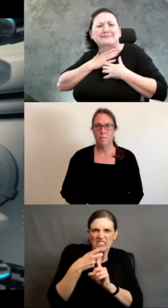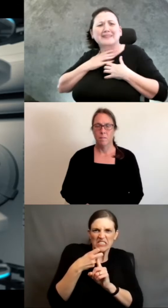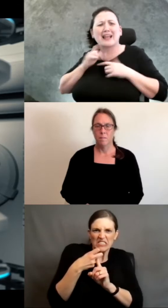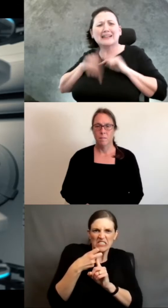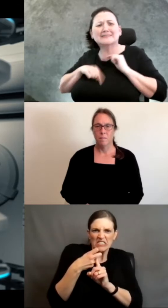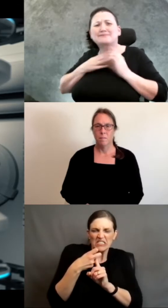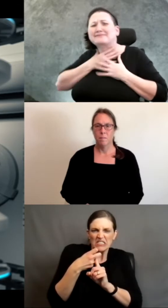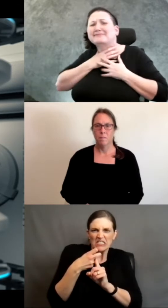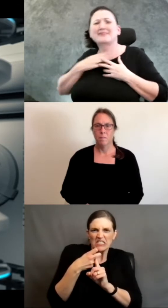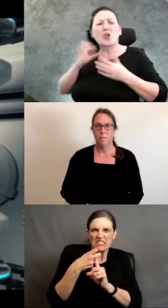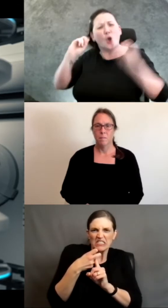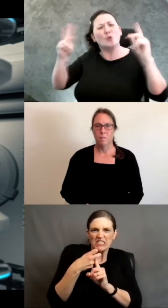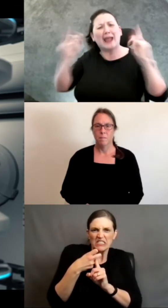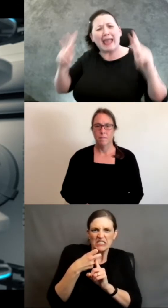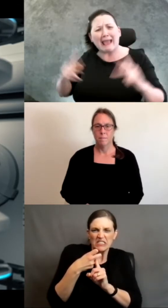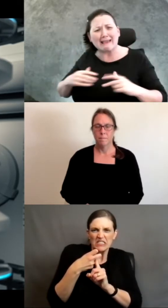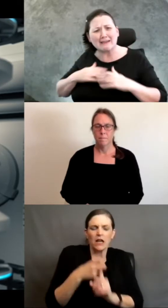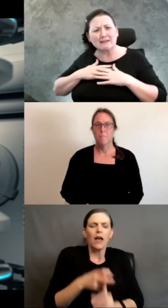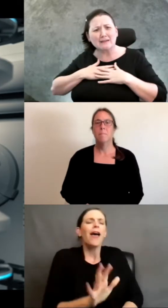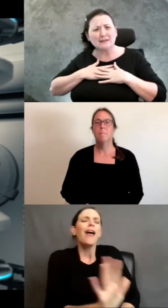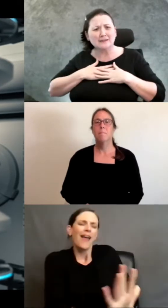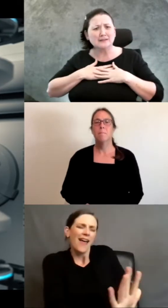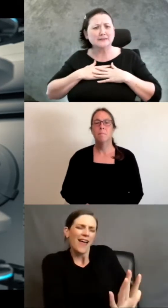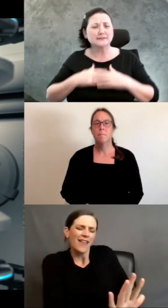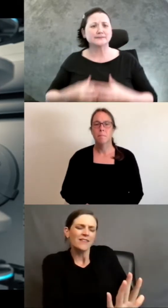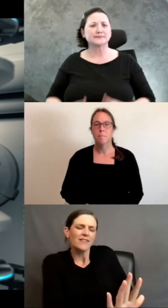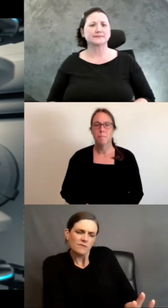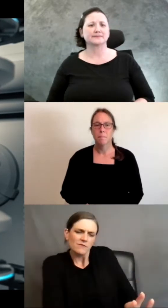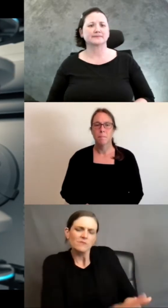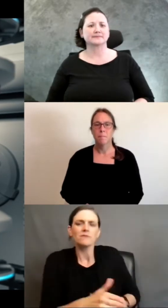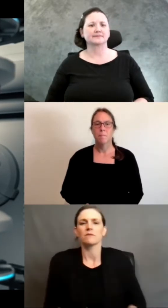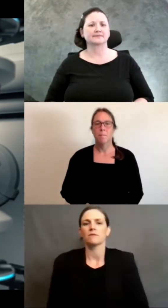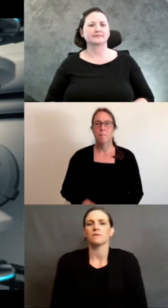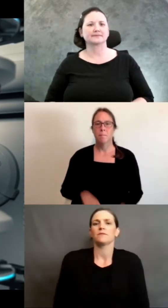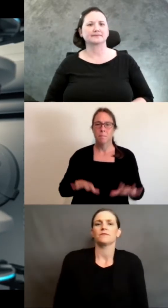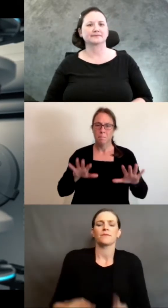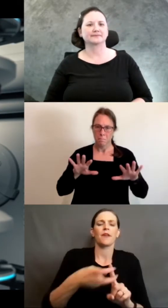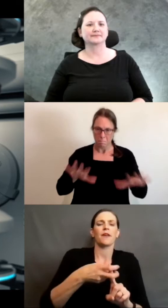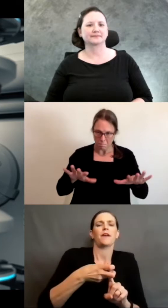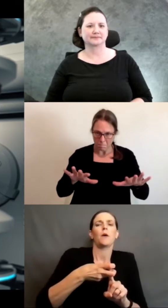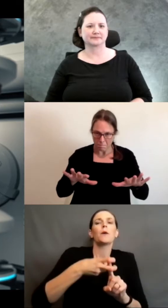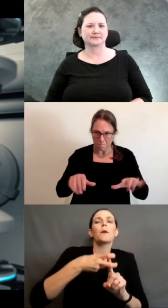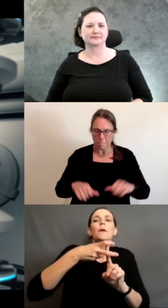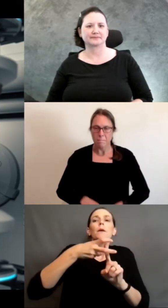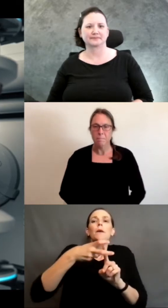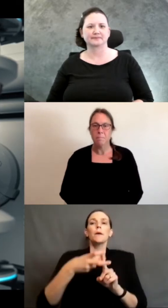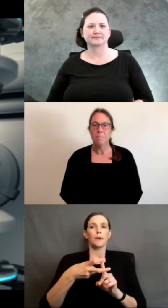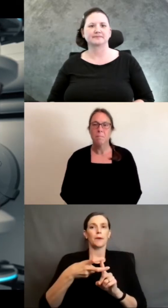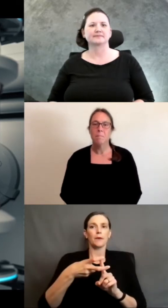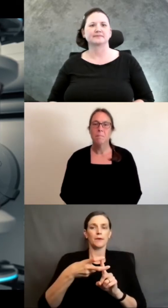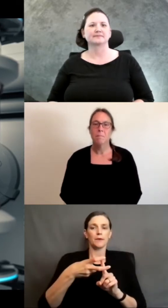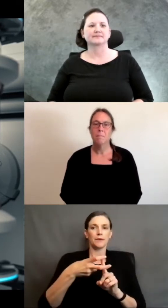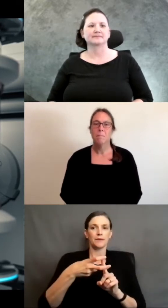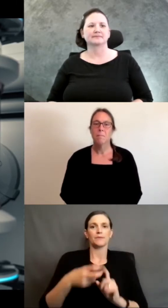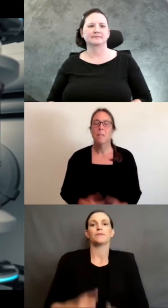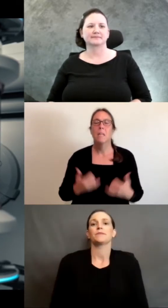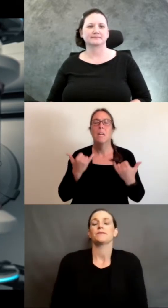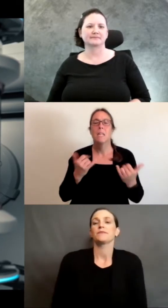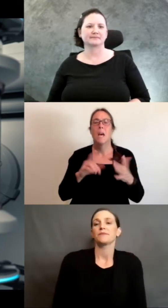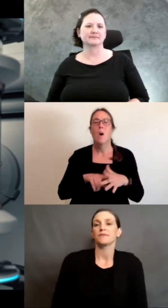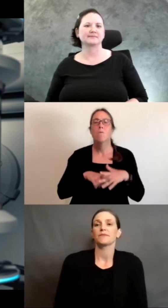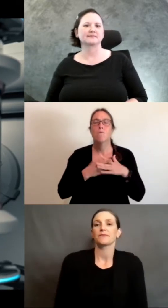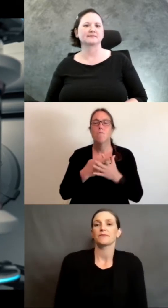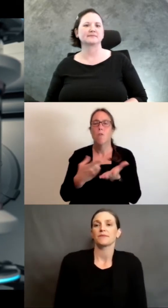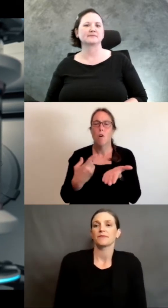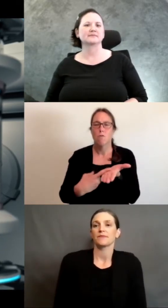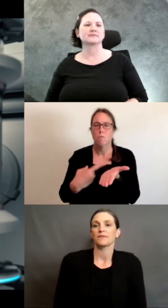Okay! Revan motions at the snake. Koshi! The snake relaxes its hold. Now start talking,